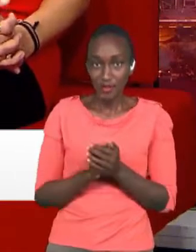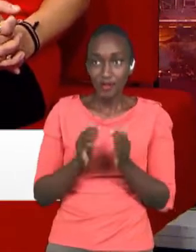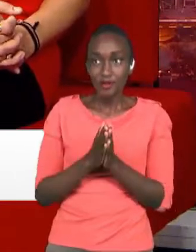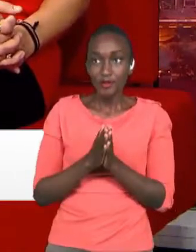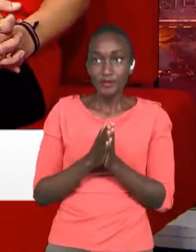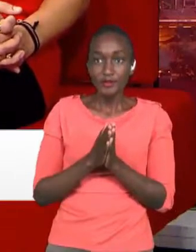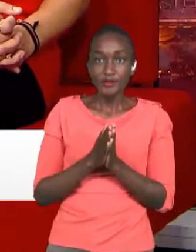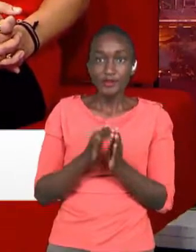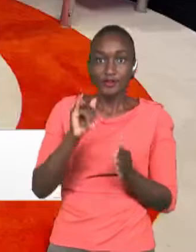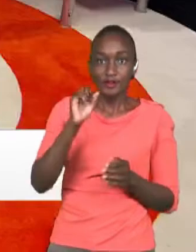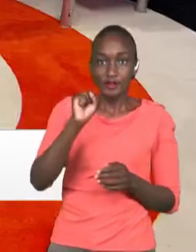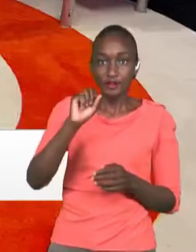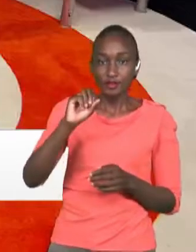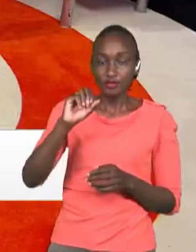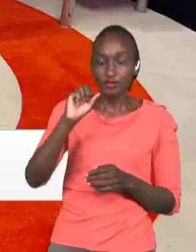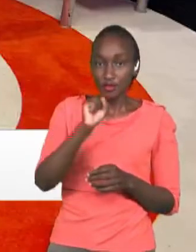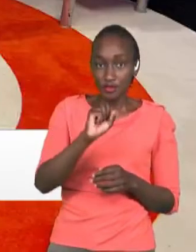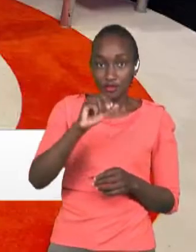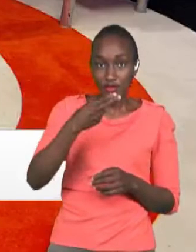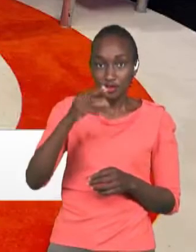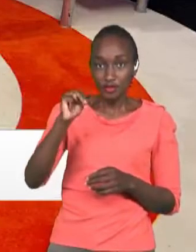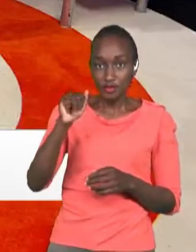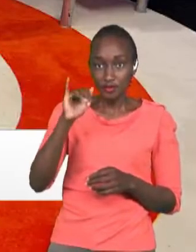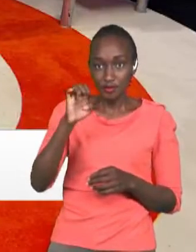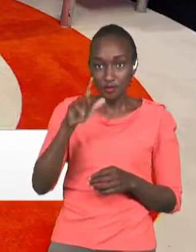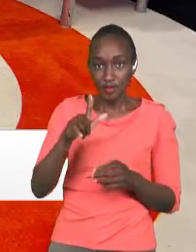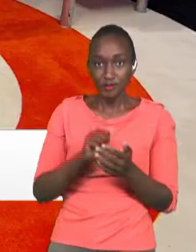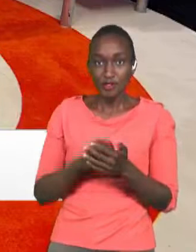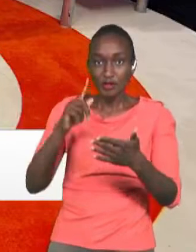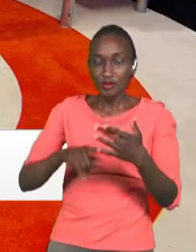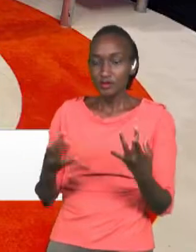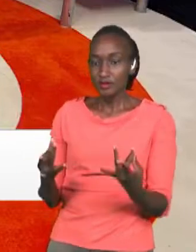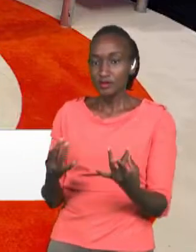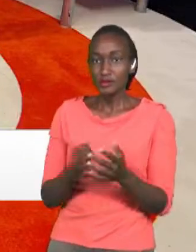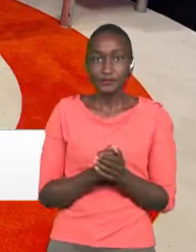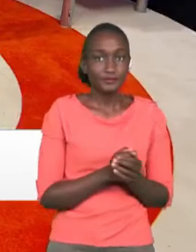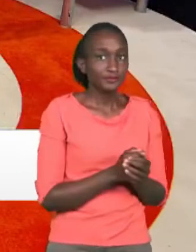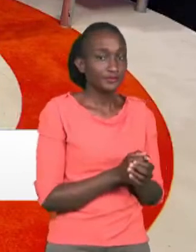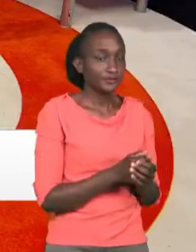Ismail. Thank you. So guys, what exactly is yoga, Dr. Rajinder? Yoga